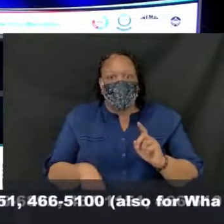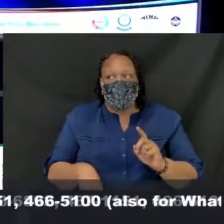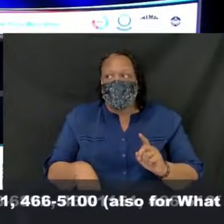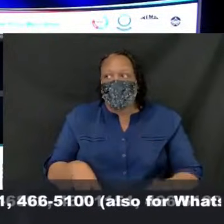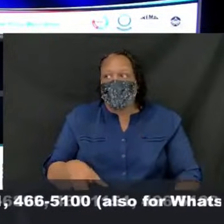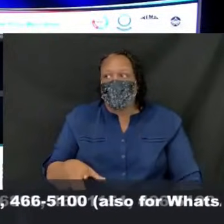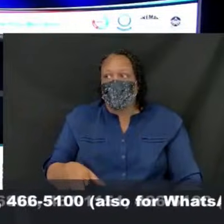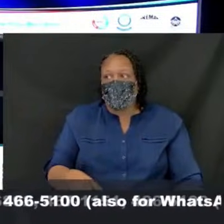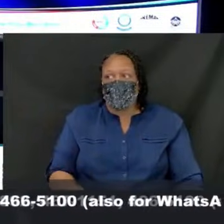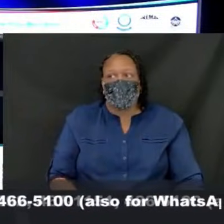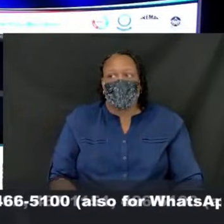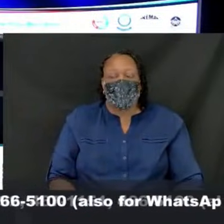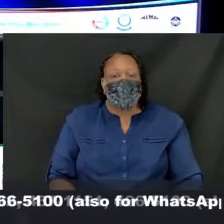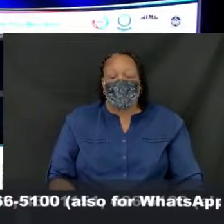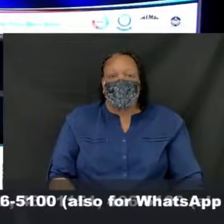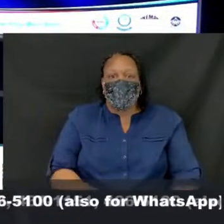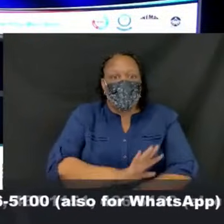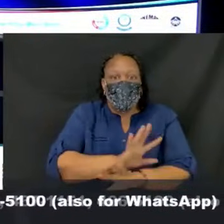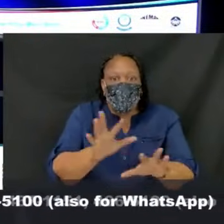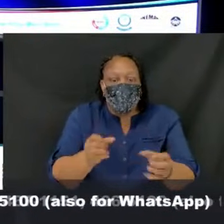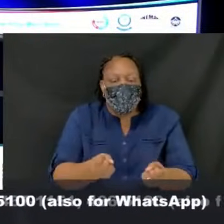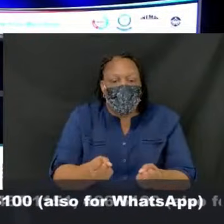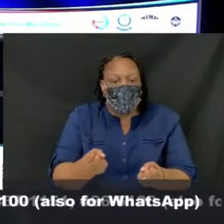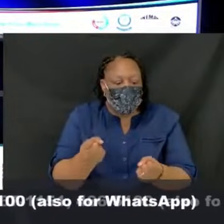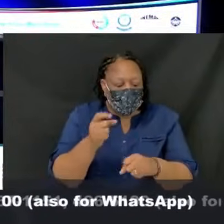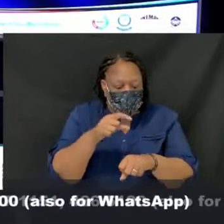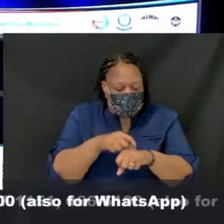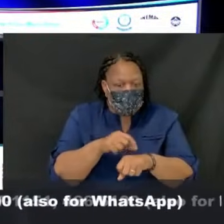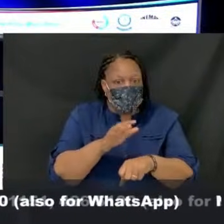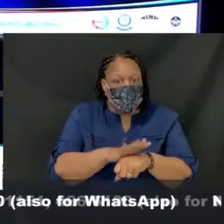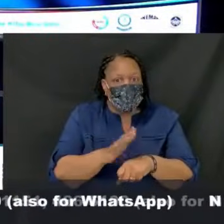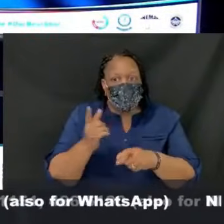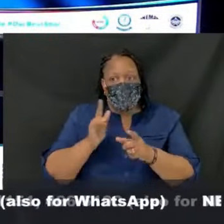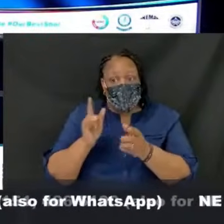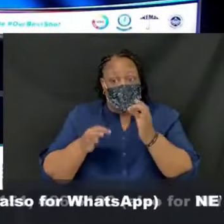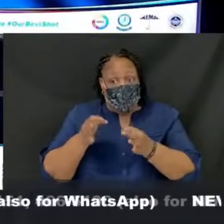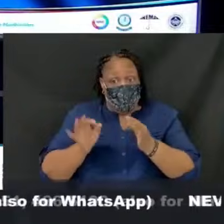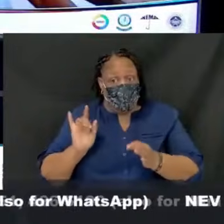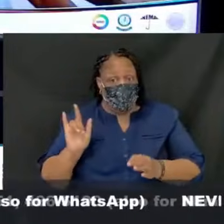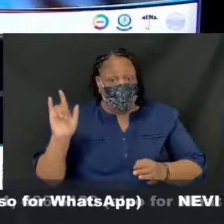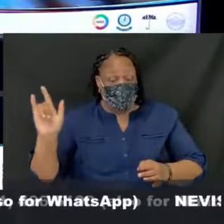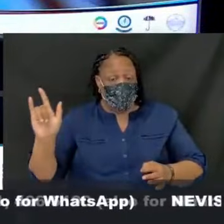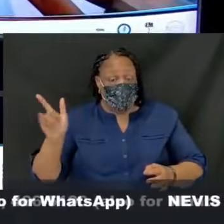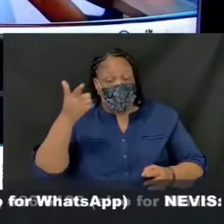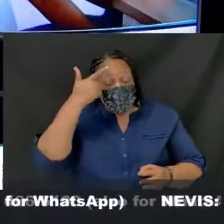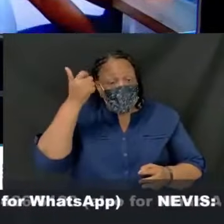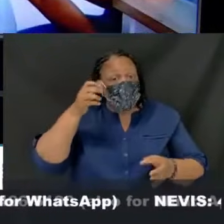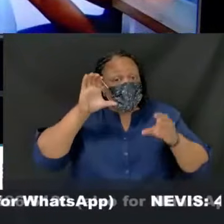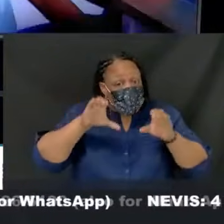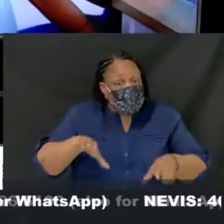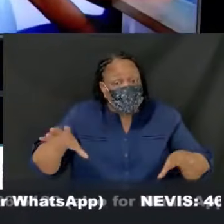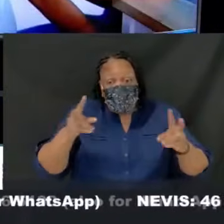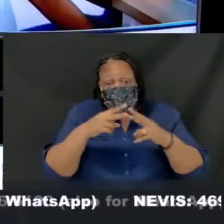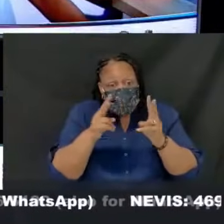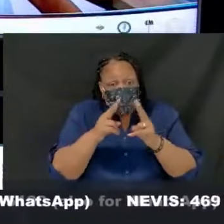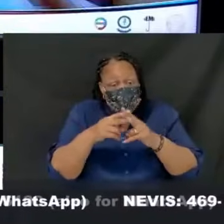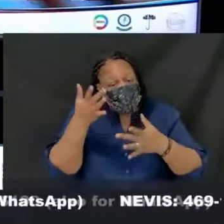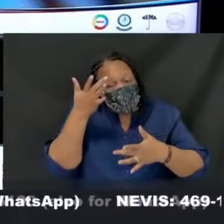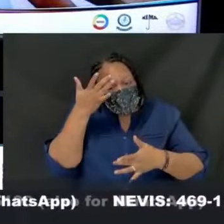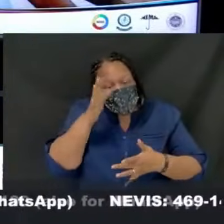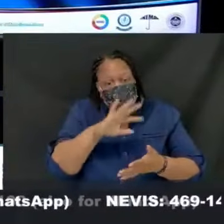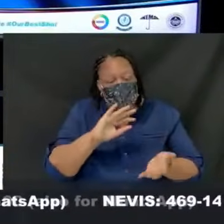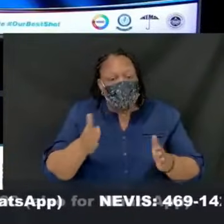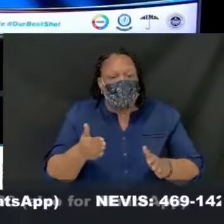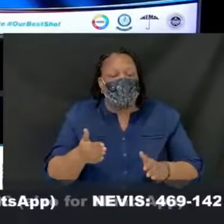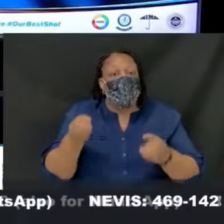God that you do not contract malaria while you're in that jurisdiction. But for the time being, the approach that we are taking is that